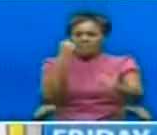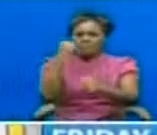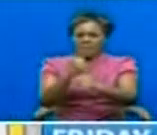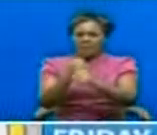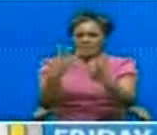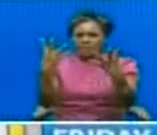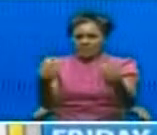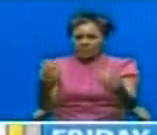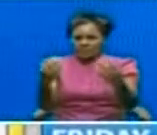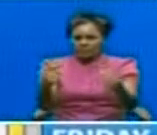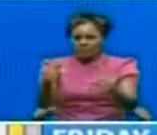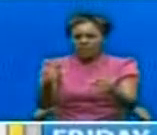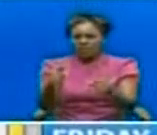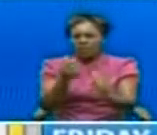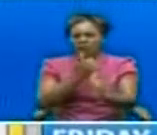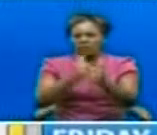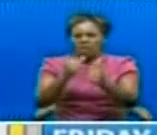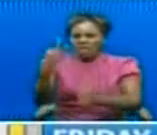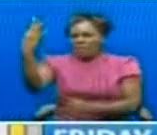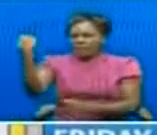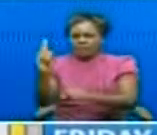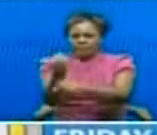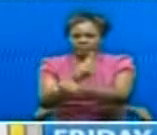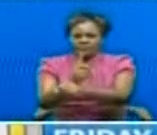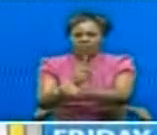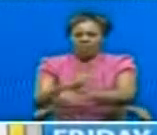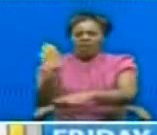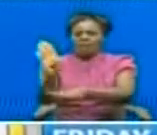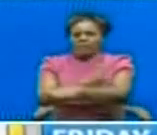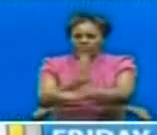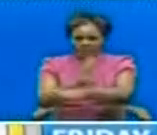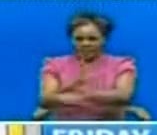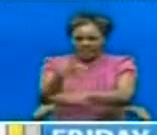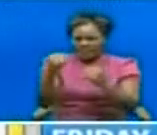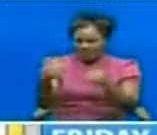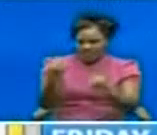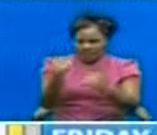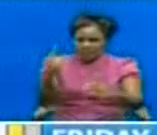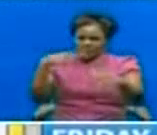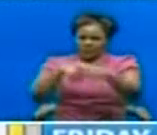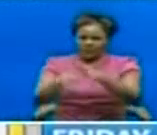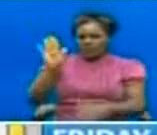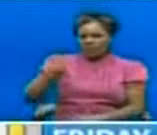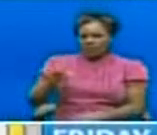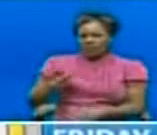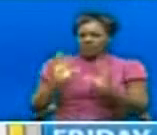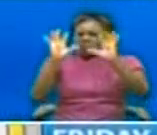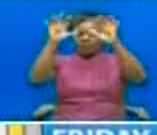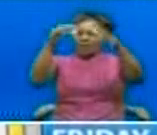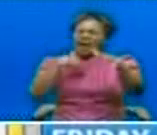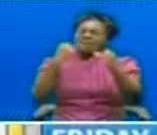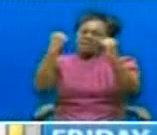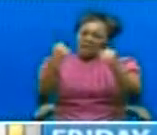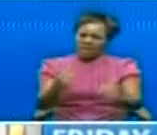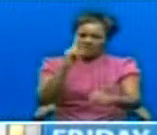of the Burundi in a match that lasted slightly over 30 minutes. The Burundians, who are making inroads into the African women's volleyball, had a rough day